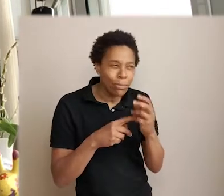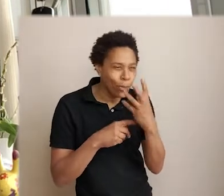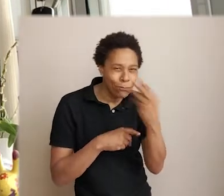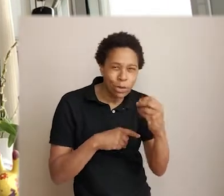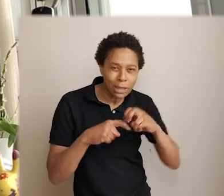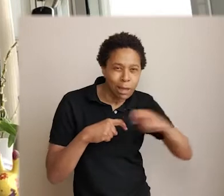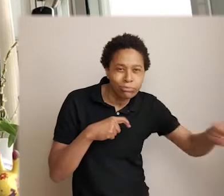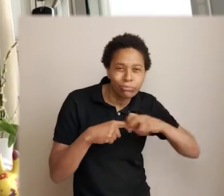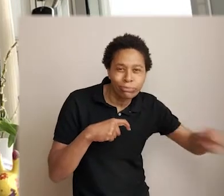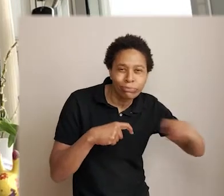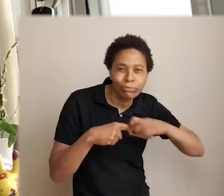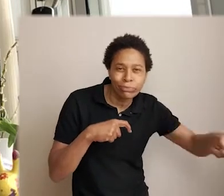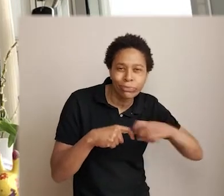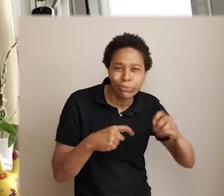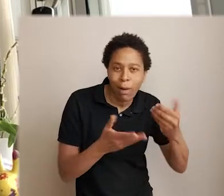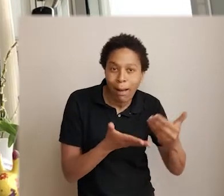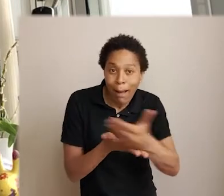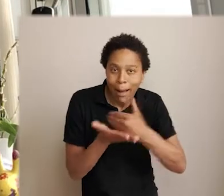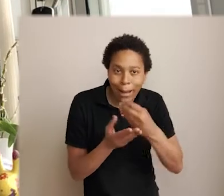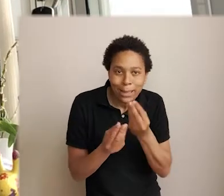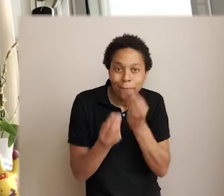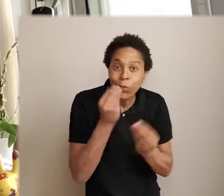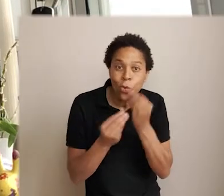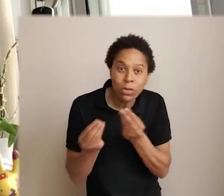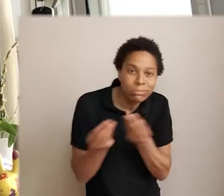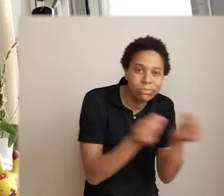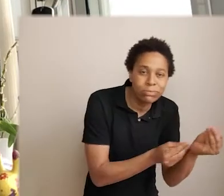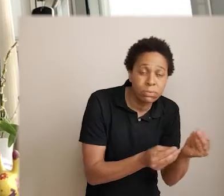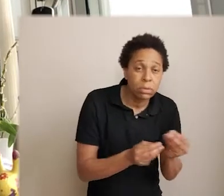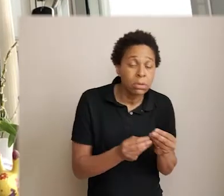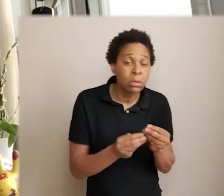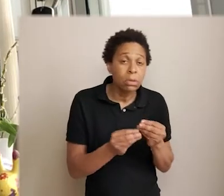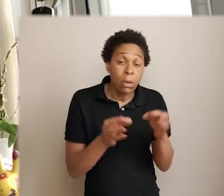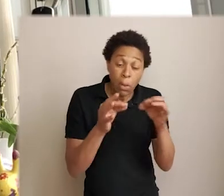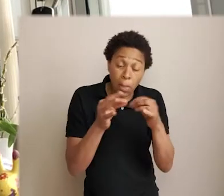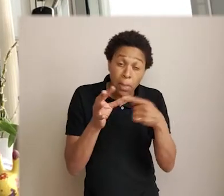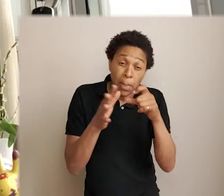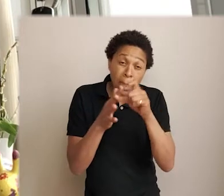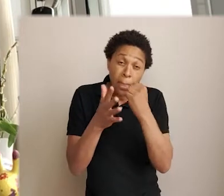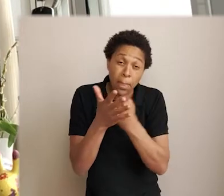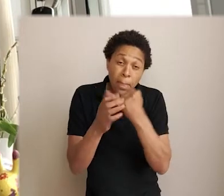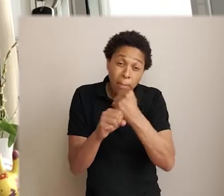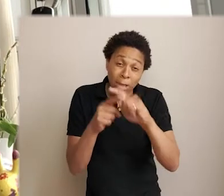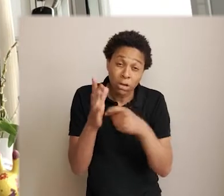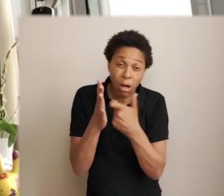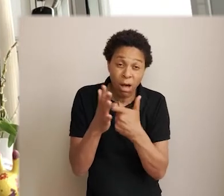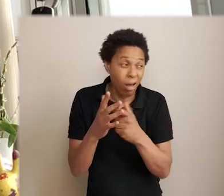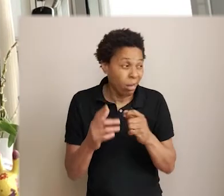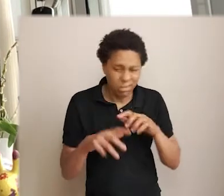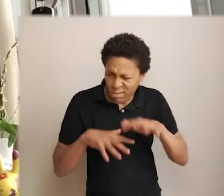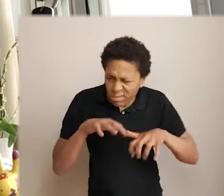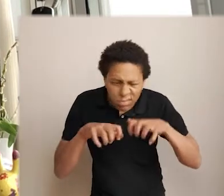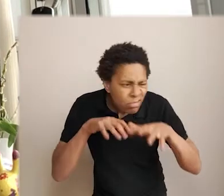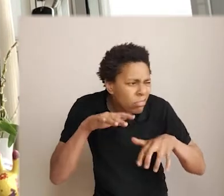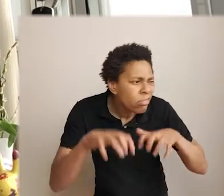food for them. And the badger comes out late at night, and if there's nothing for him. He digs up the earth outside to